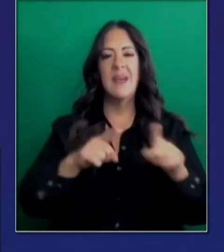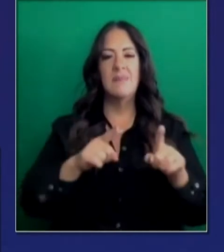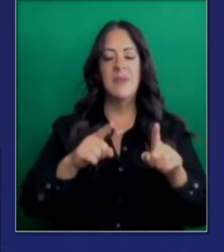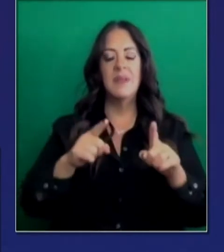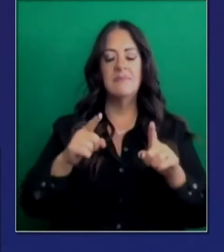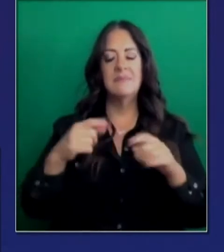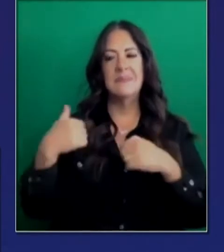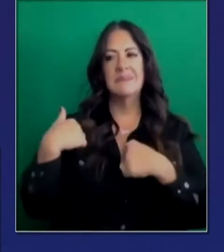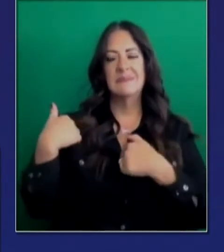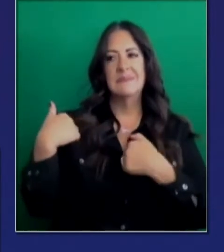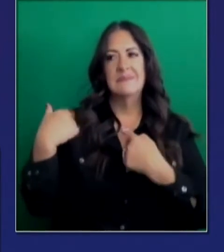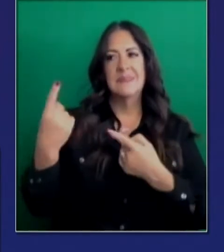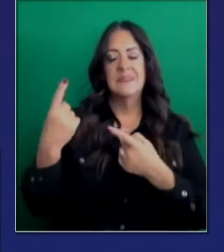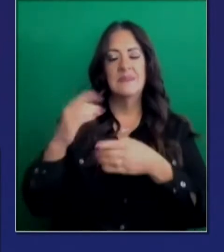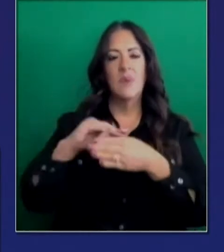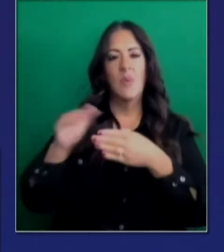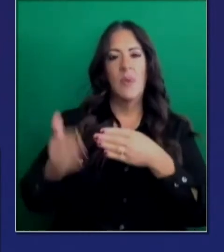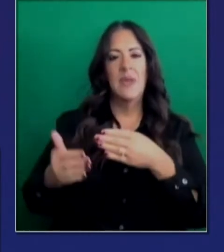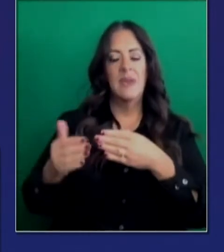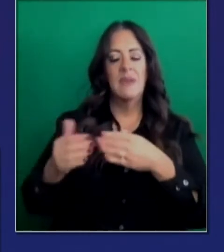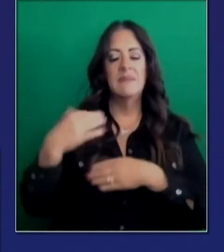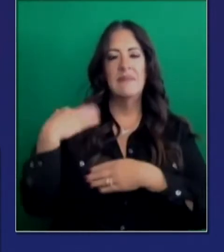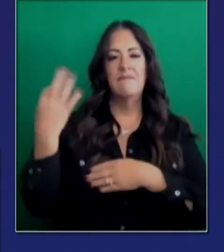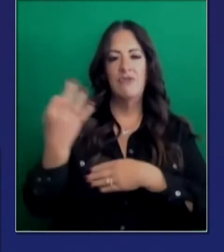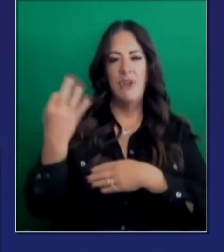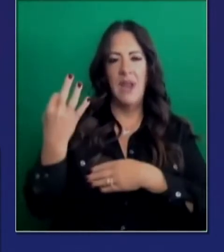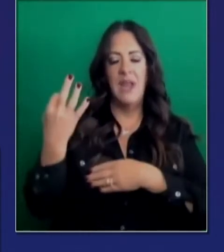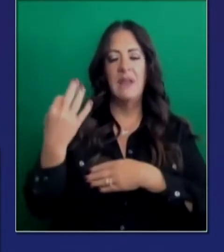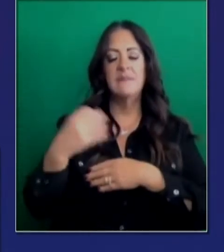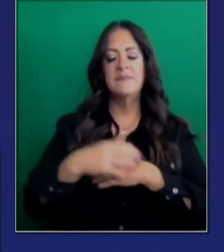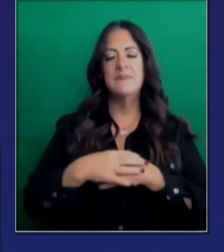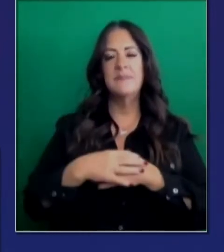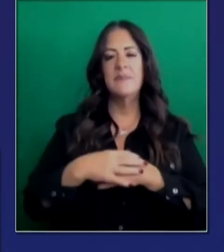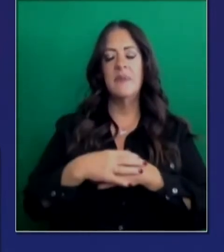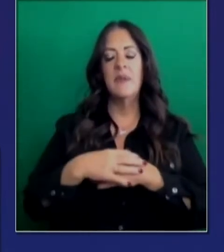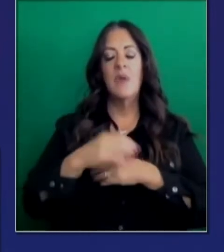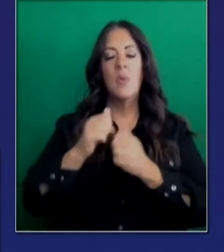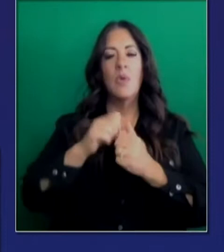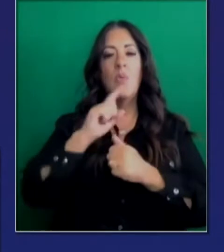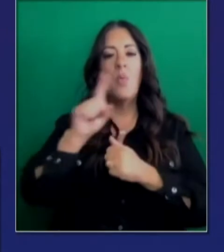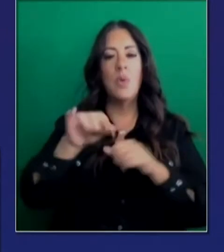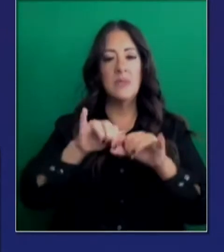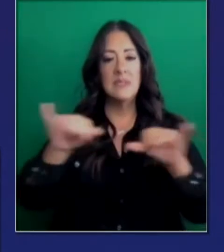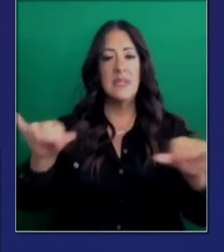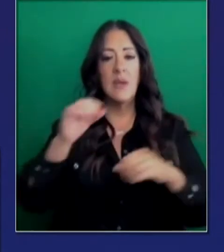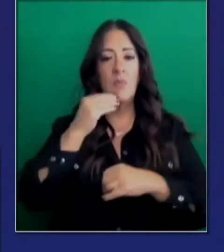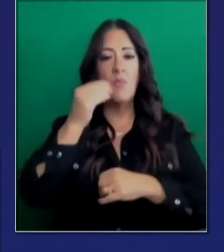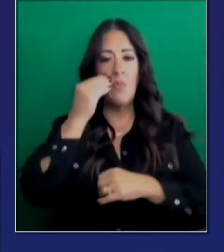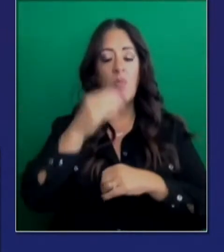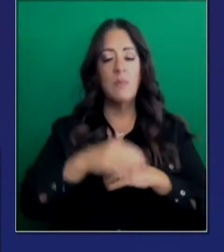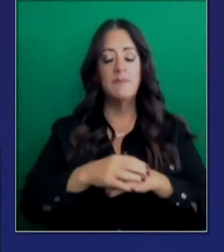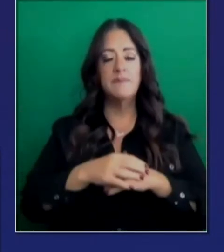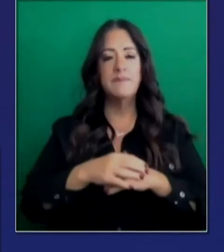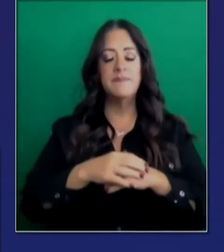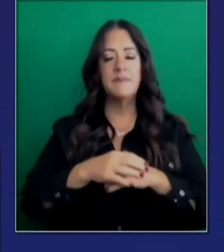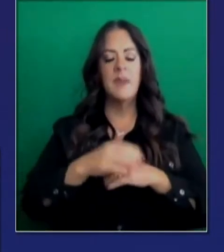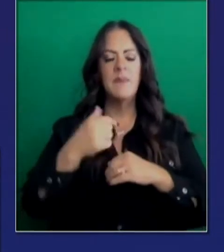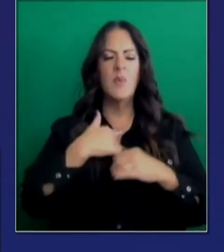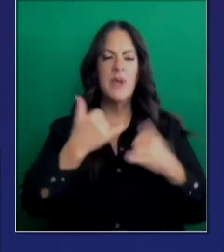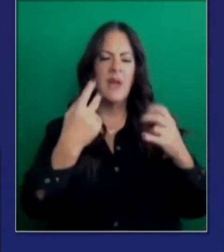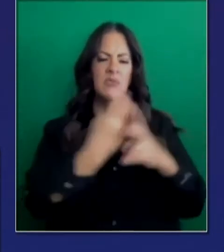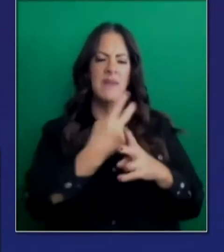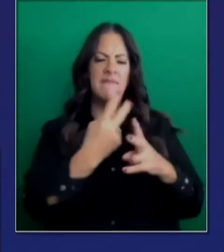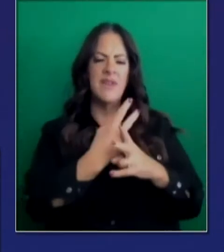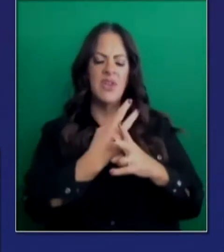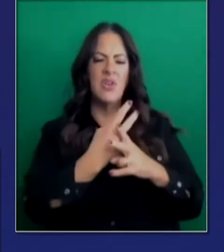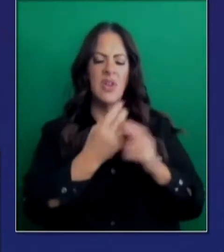last day in the Bay Area, the greater Bay Area region, on the stay-at-home. Those numbers are being crunched, and we should expect